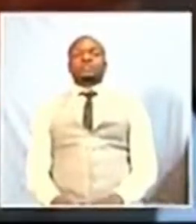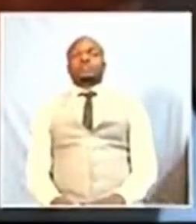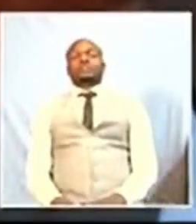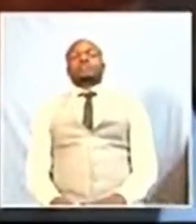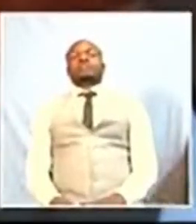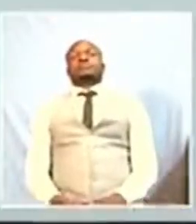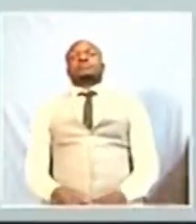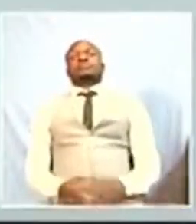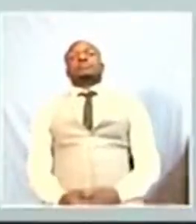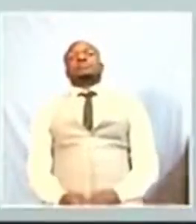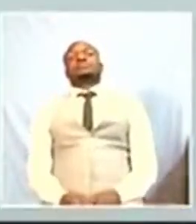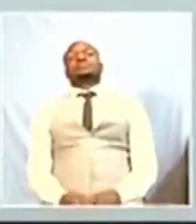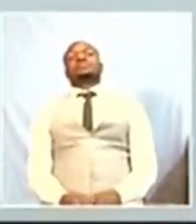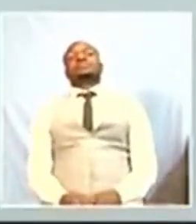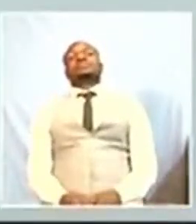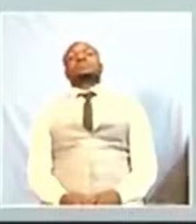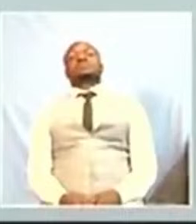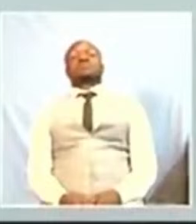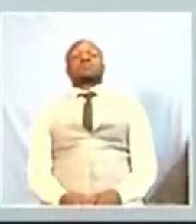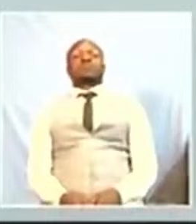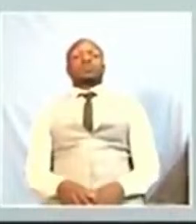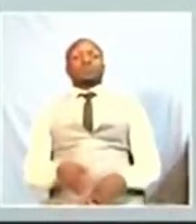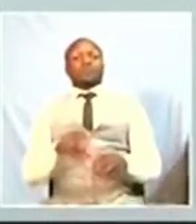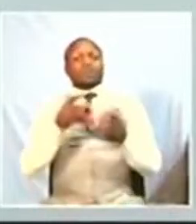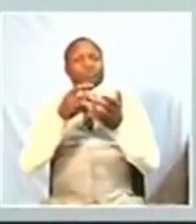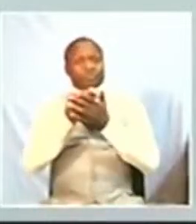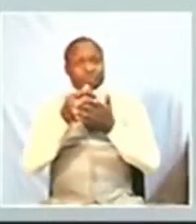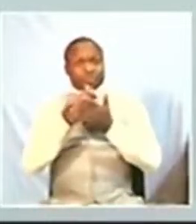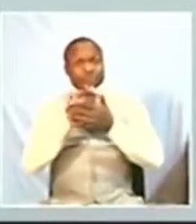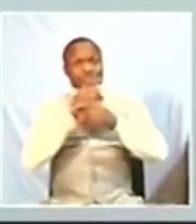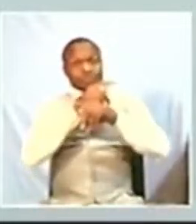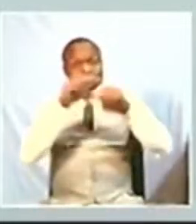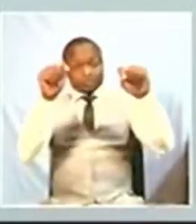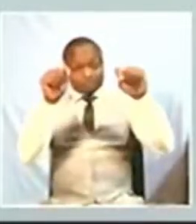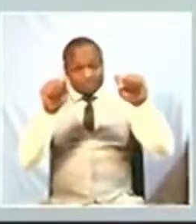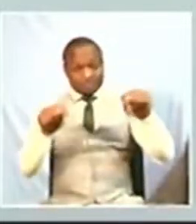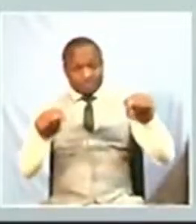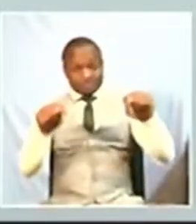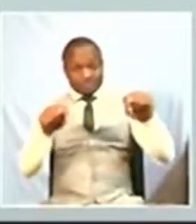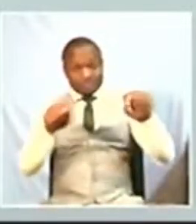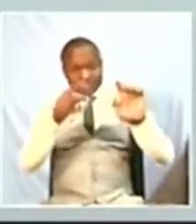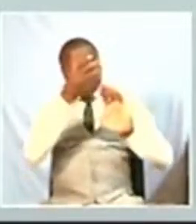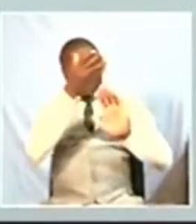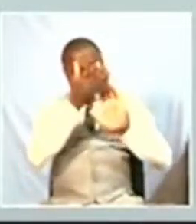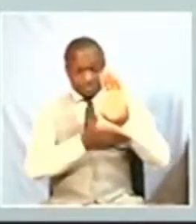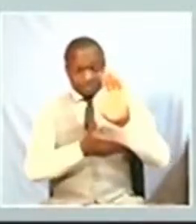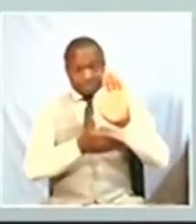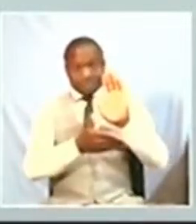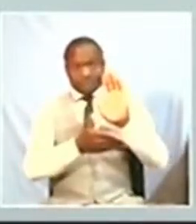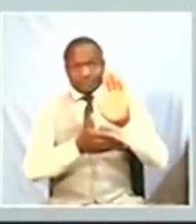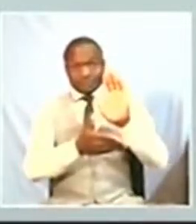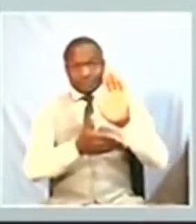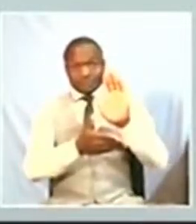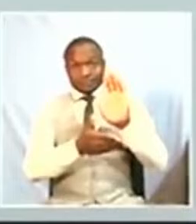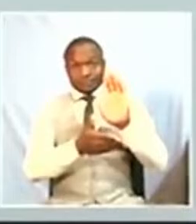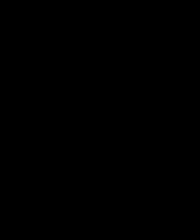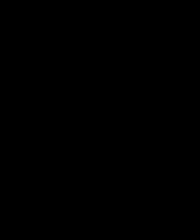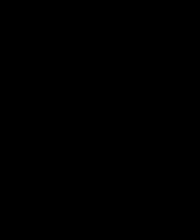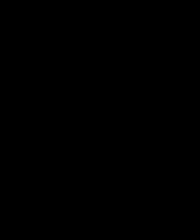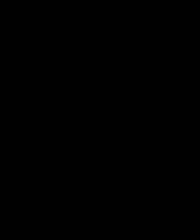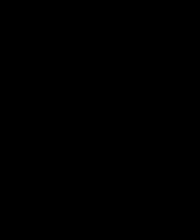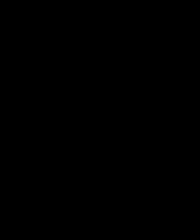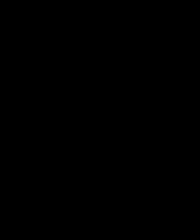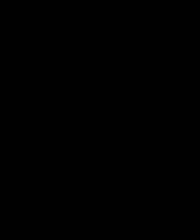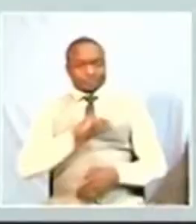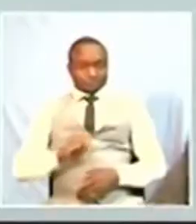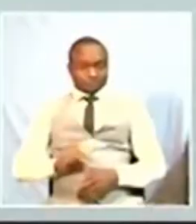So, from the ledger, which Dr. Mwanza, the member of this committee, is